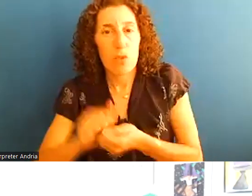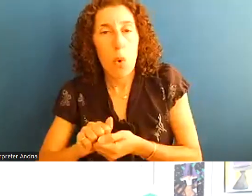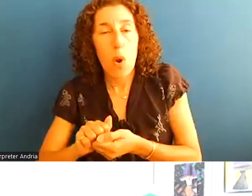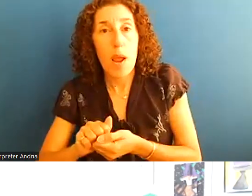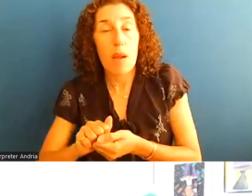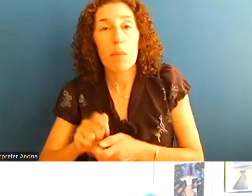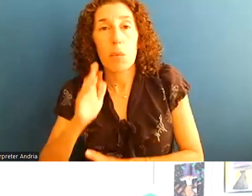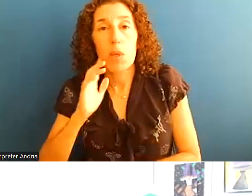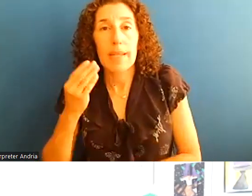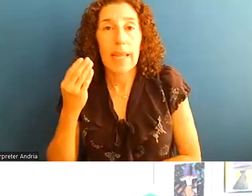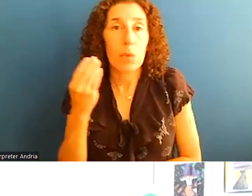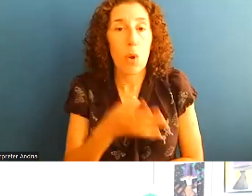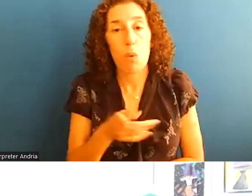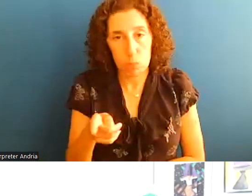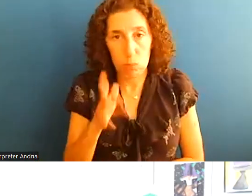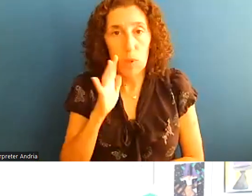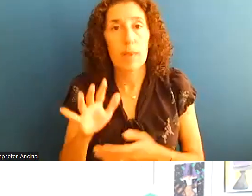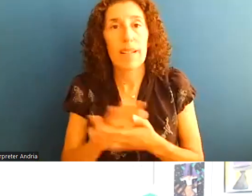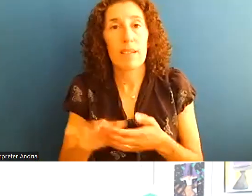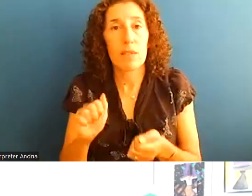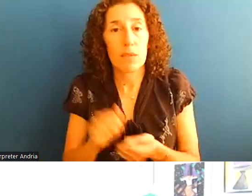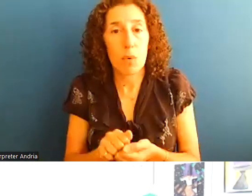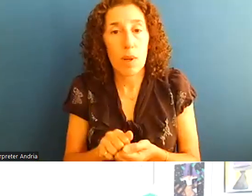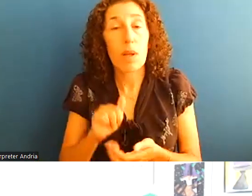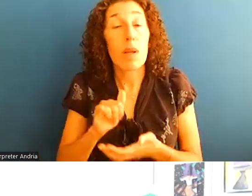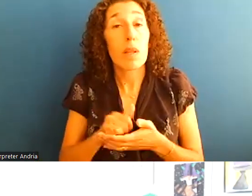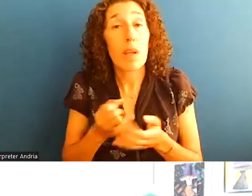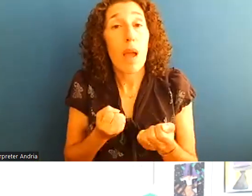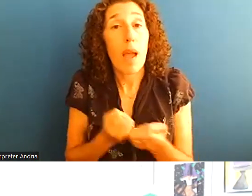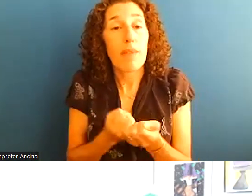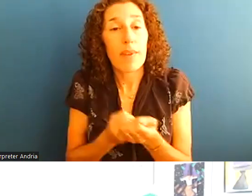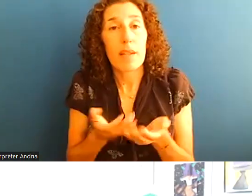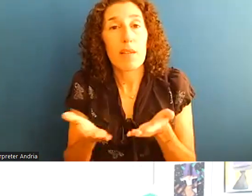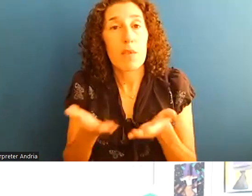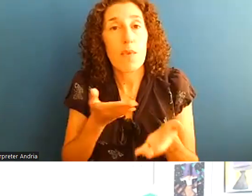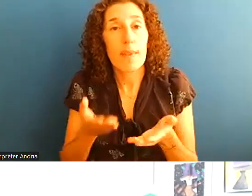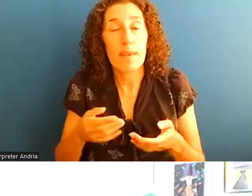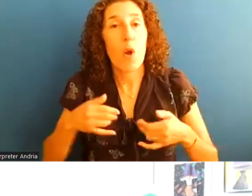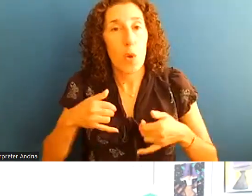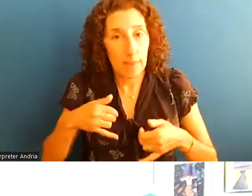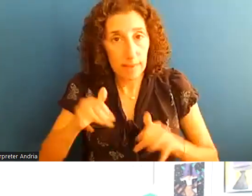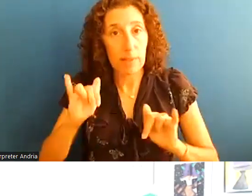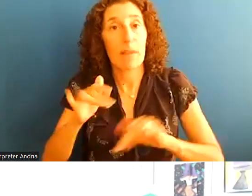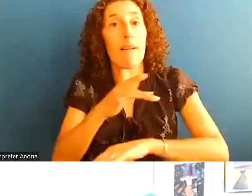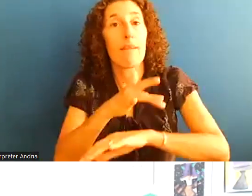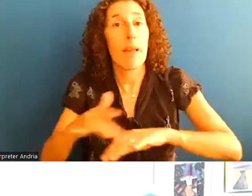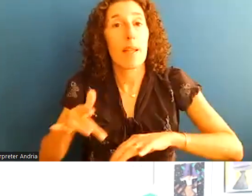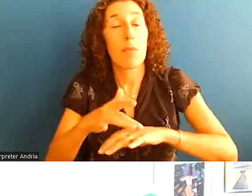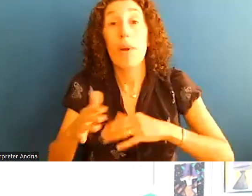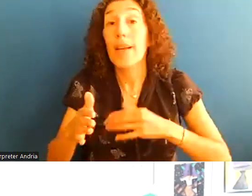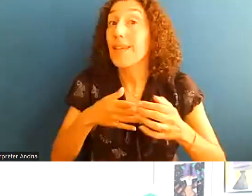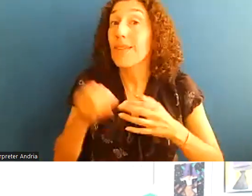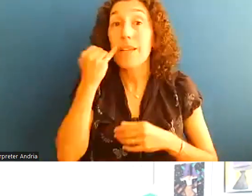that the advocacy services are still there. So if you still want services, you still want support in any way, we're absolutely there to support